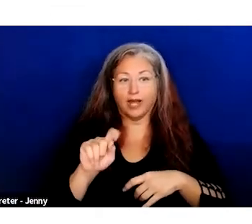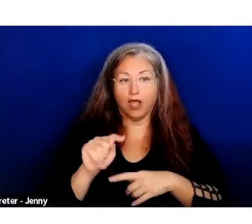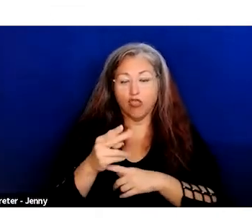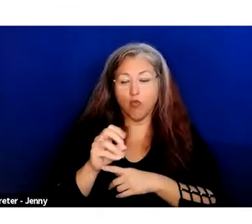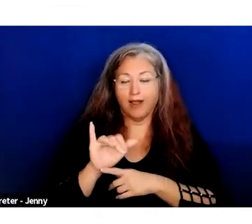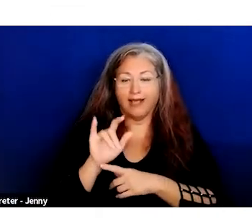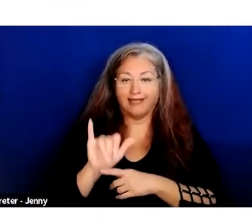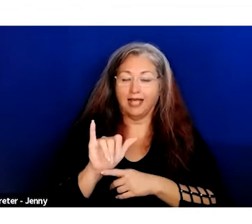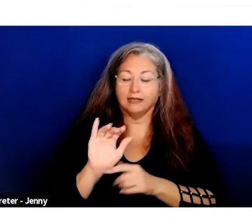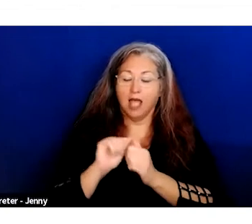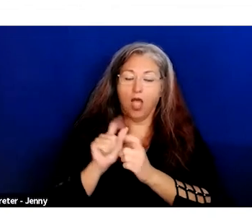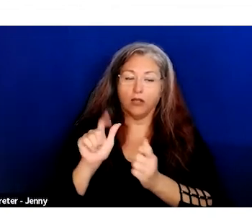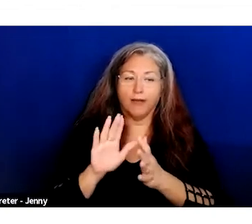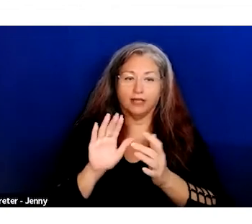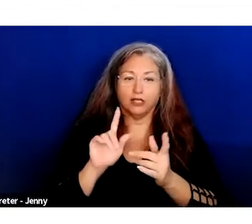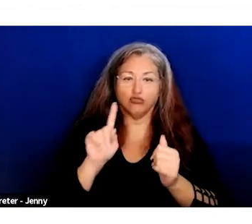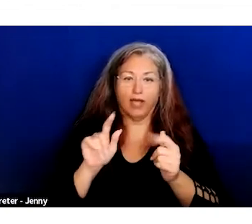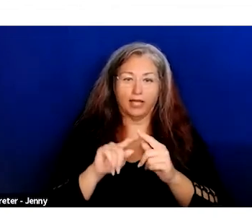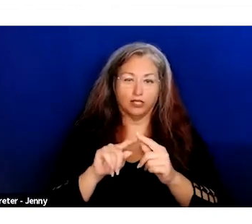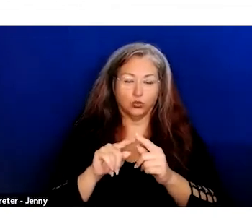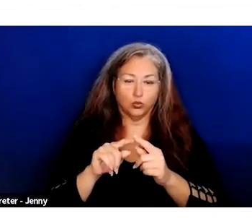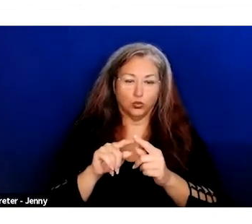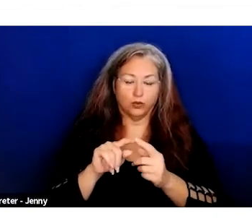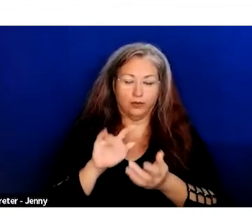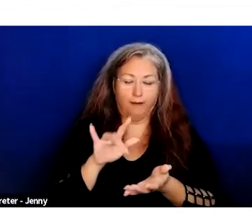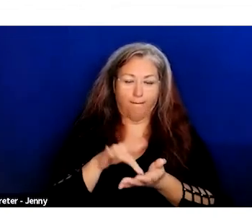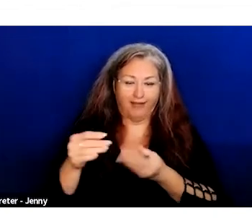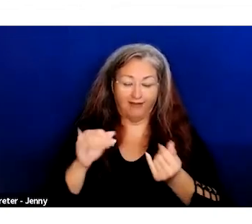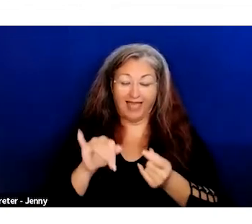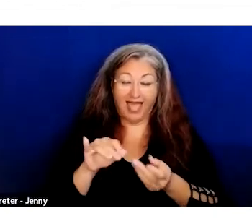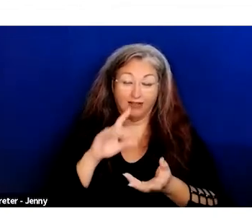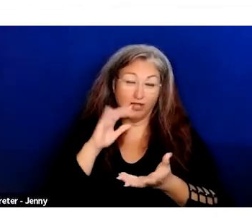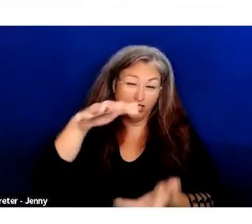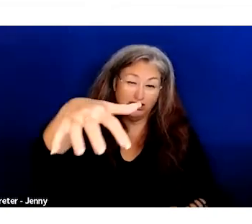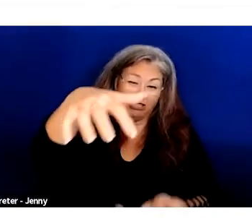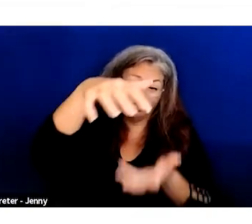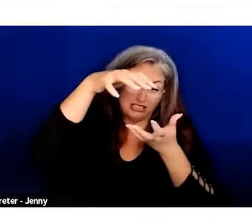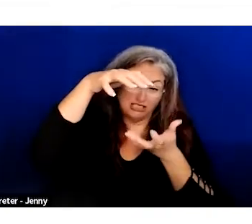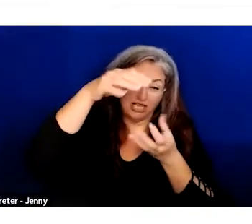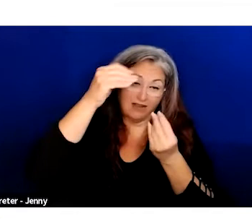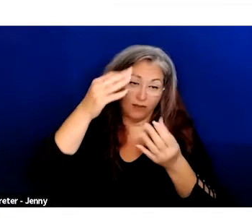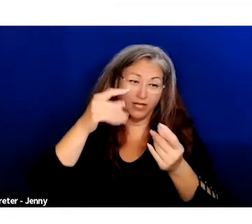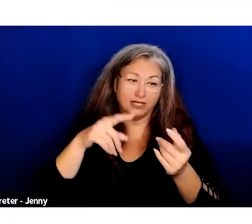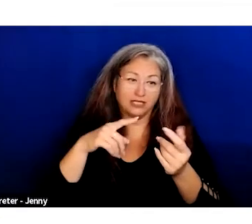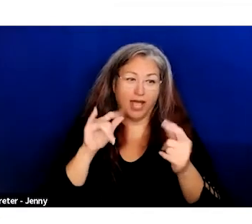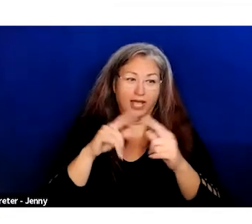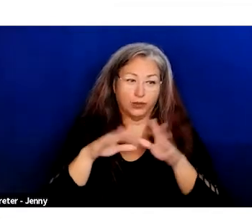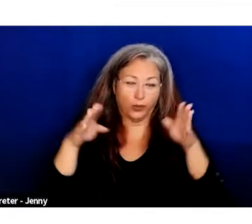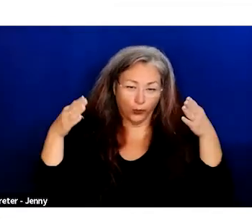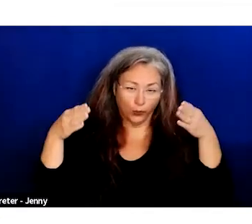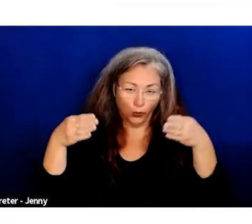method to mediate an influx of information pooling into a